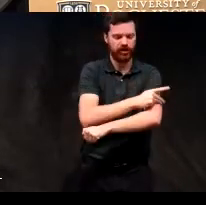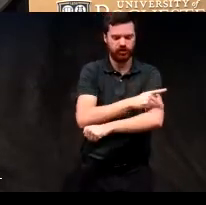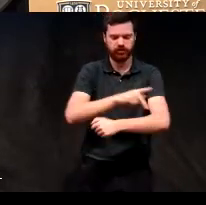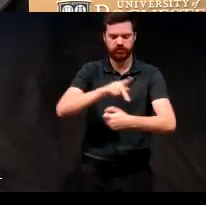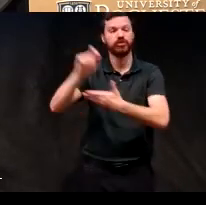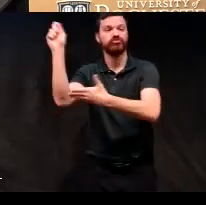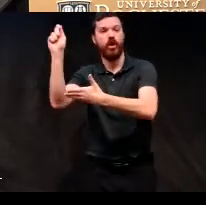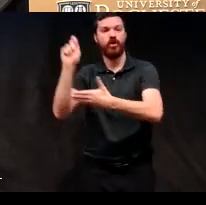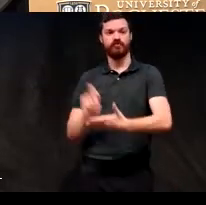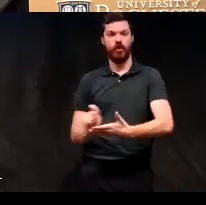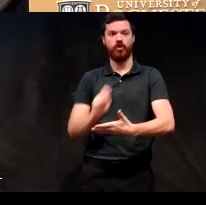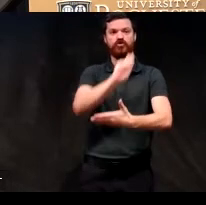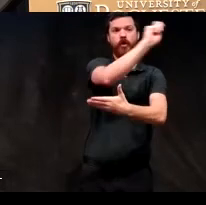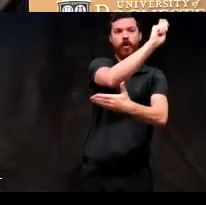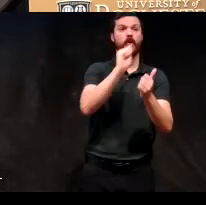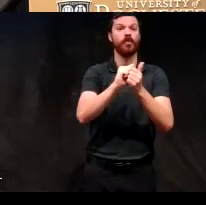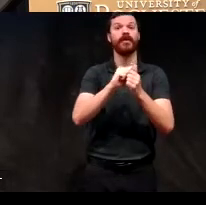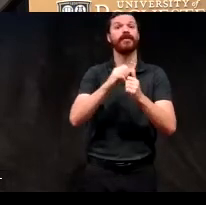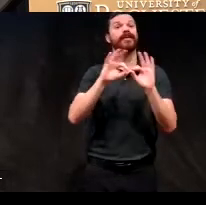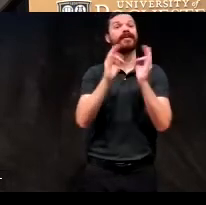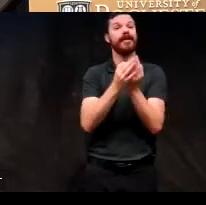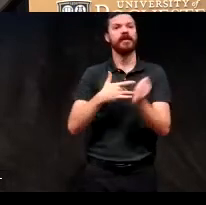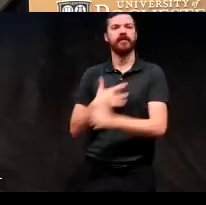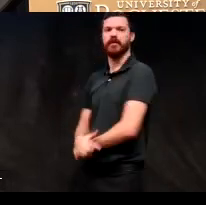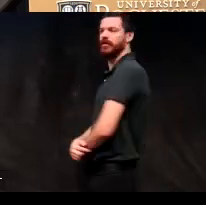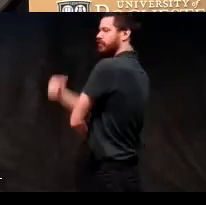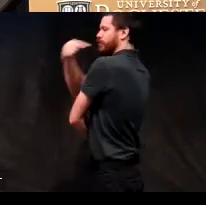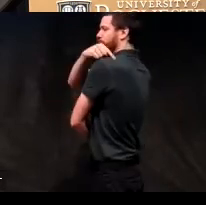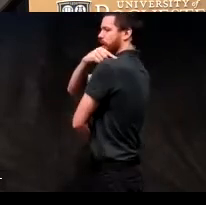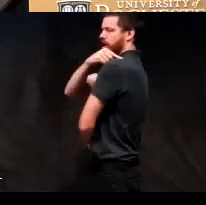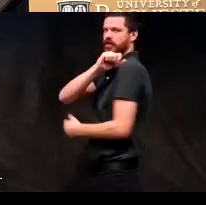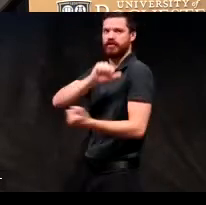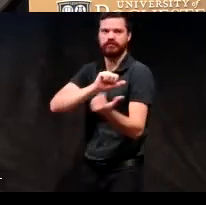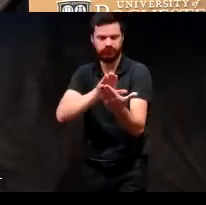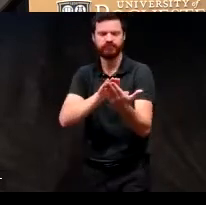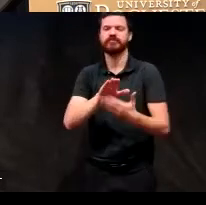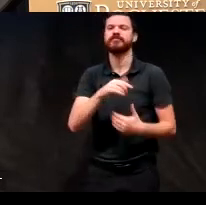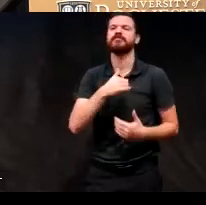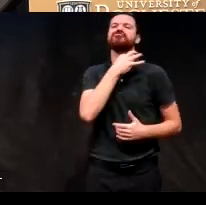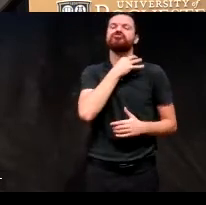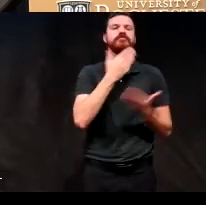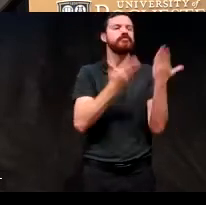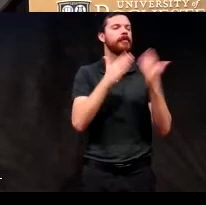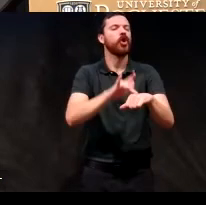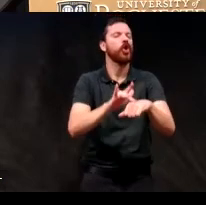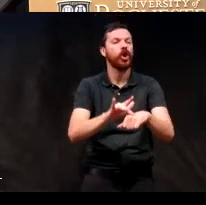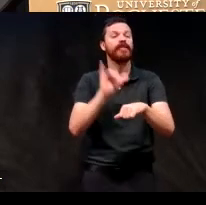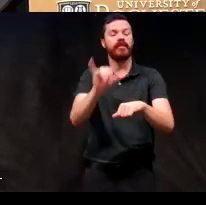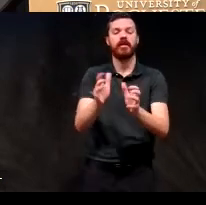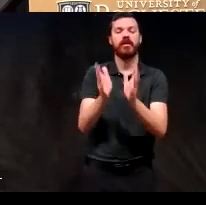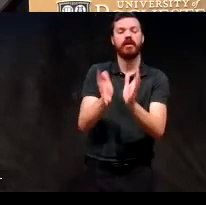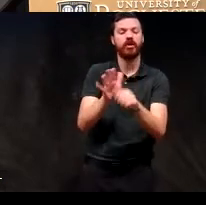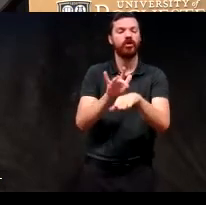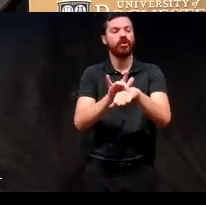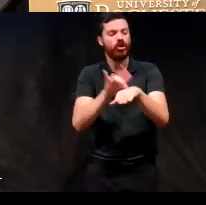drew family members with their back to her. I'm curious about, and maybe in the earlier stages or